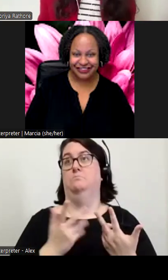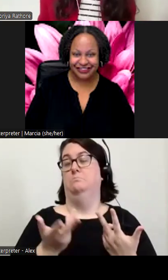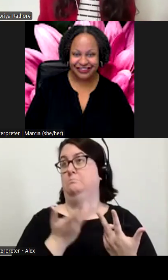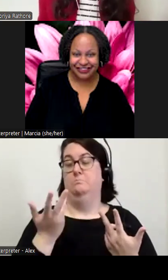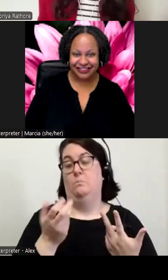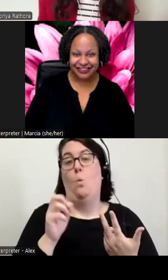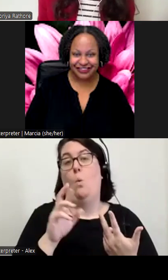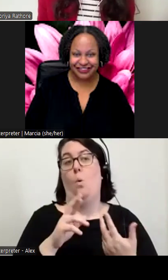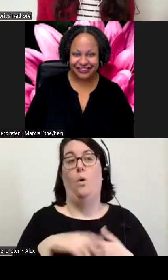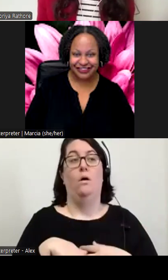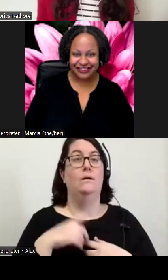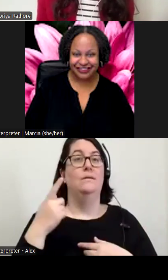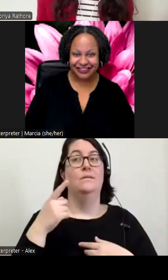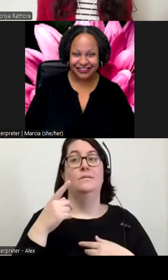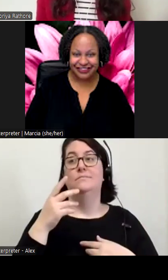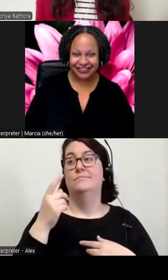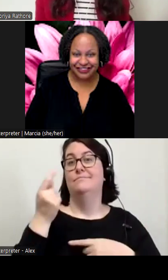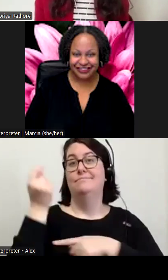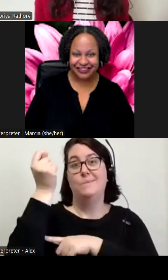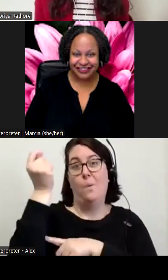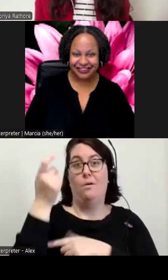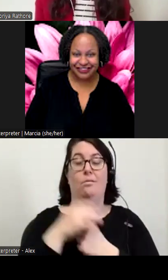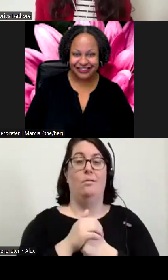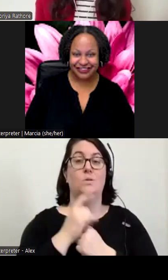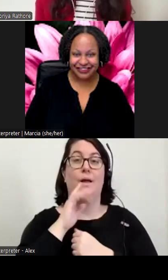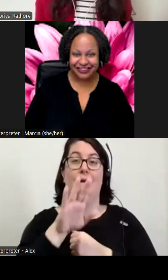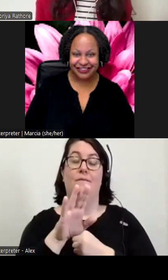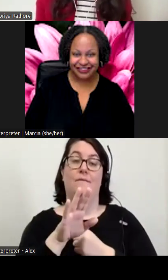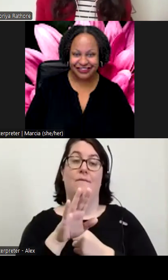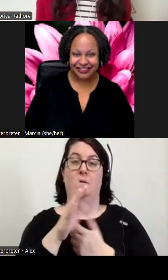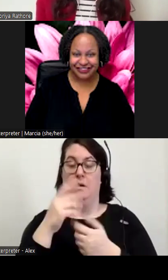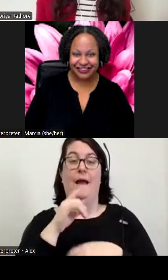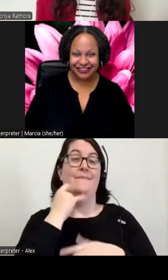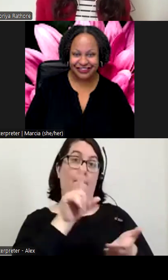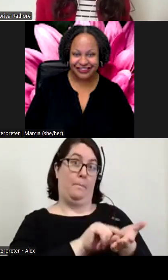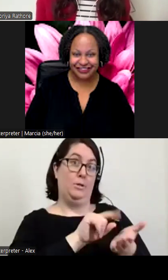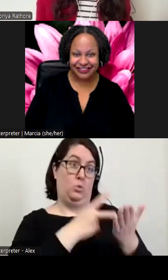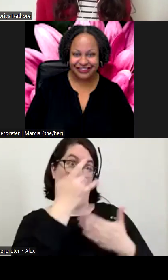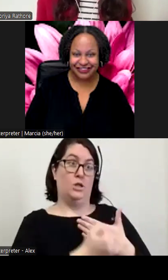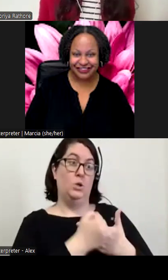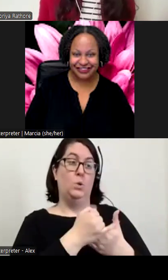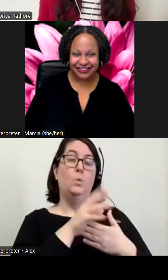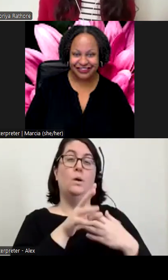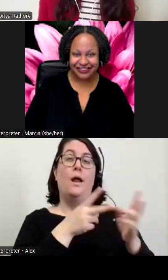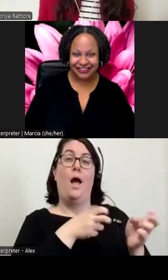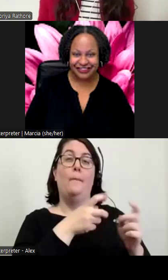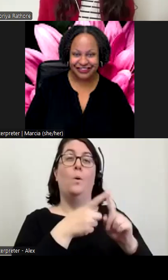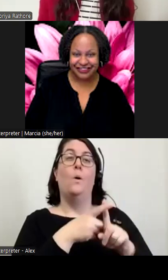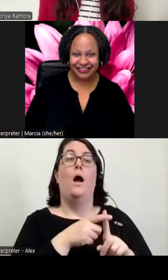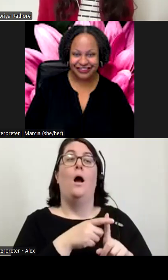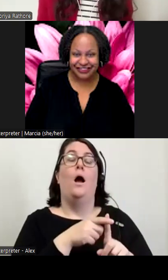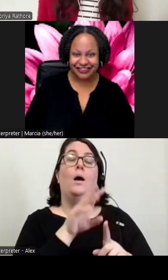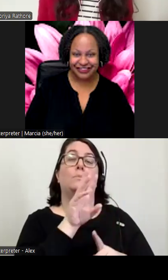or testimonials. If your project is a publishing project, you can upload up to 6 pages of previously